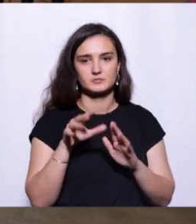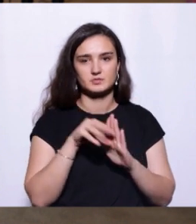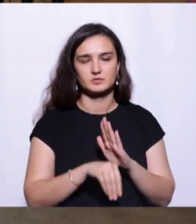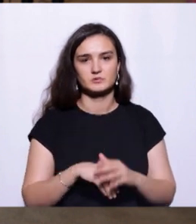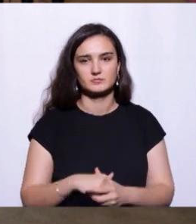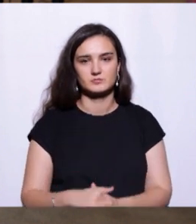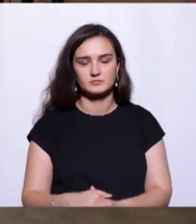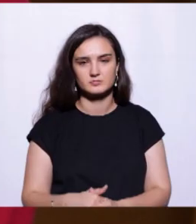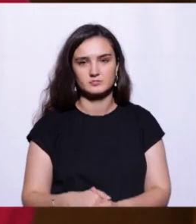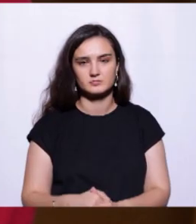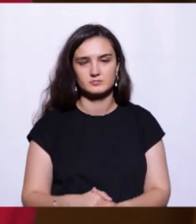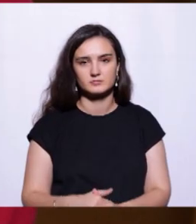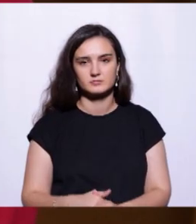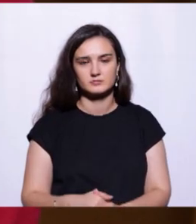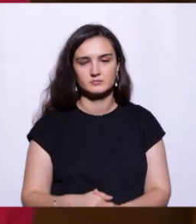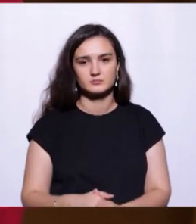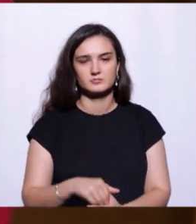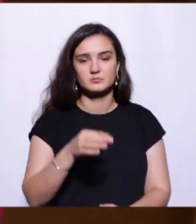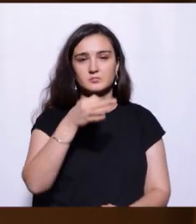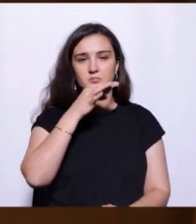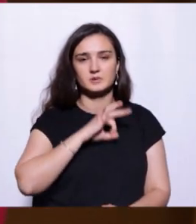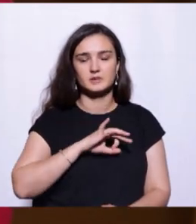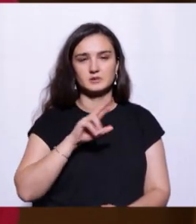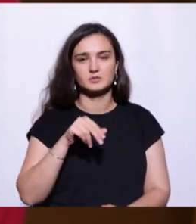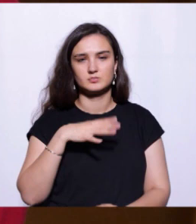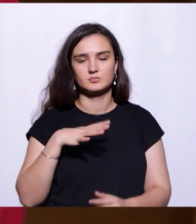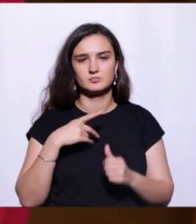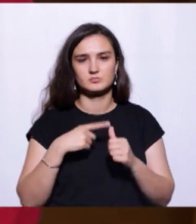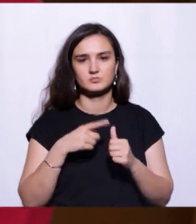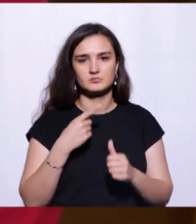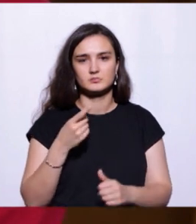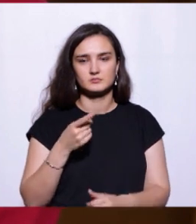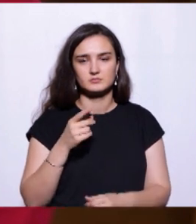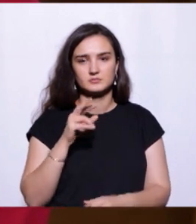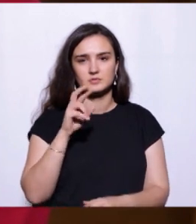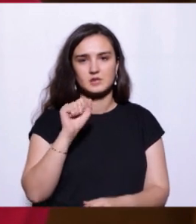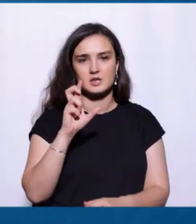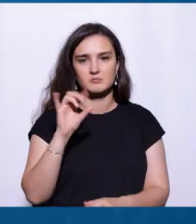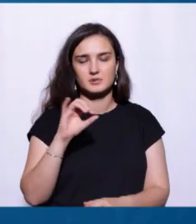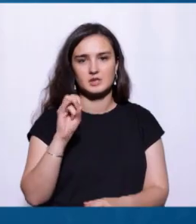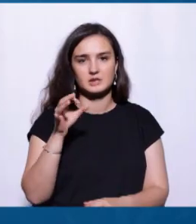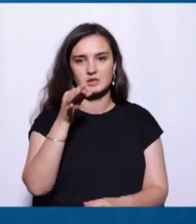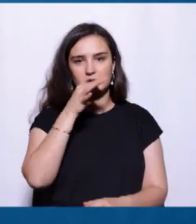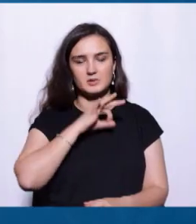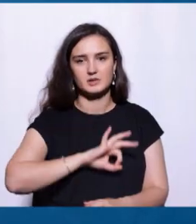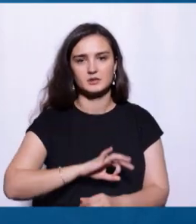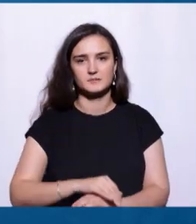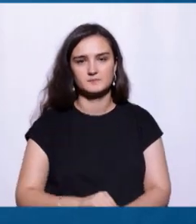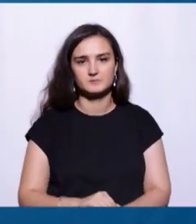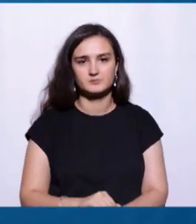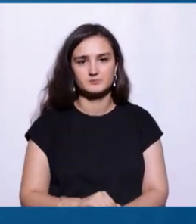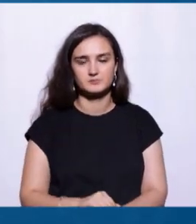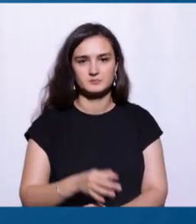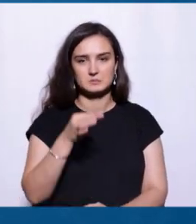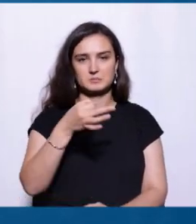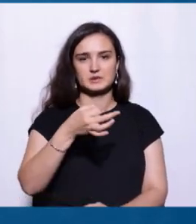vocabulary, pill. Pill is a noun, and in Georgian it means abi an tableti. A pill